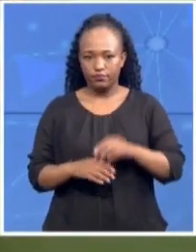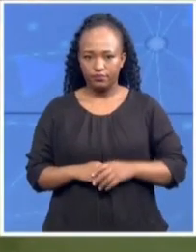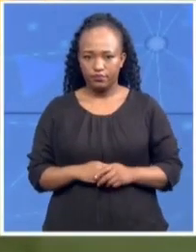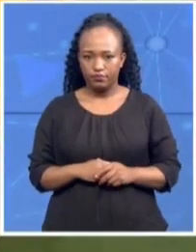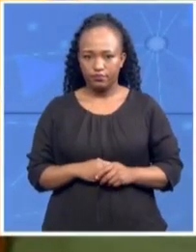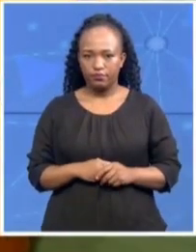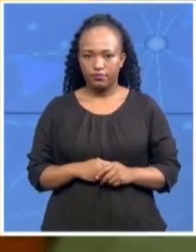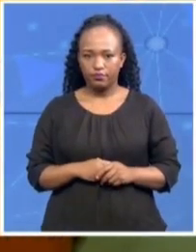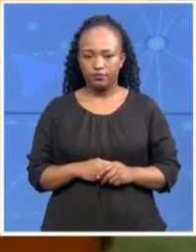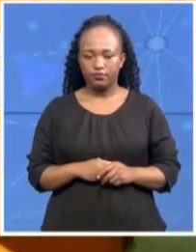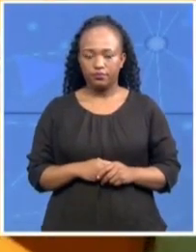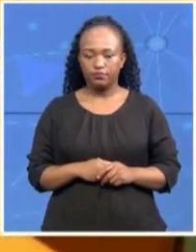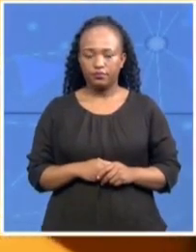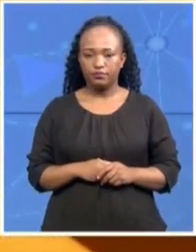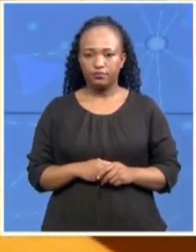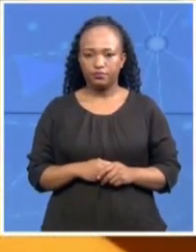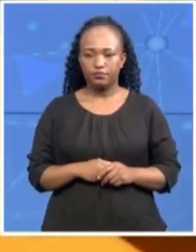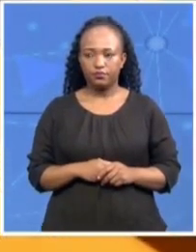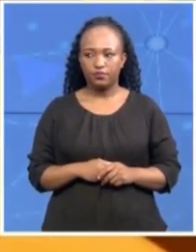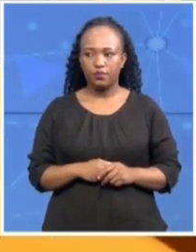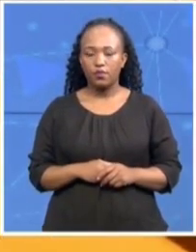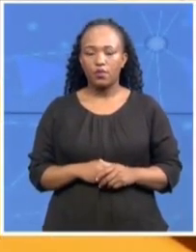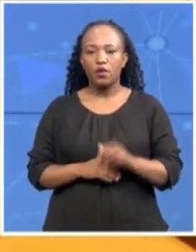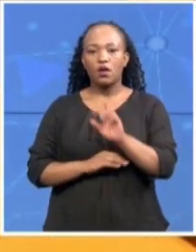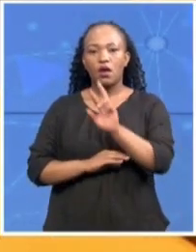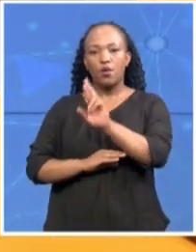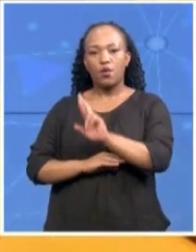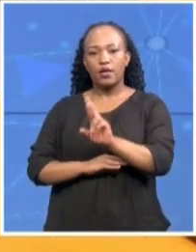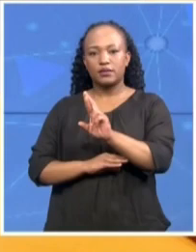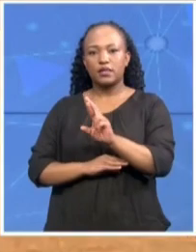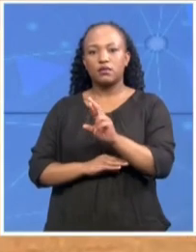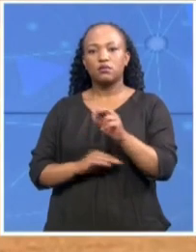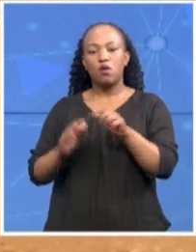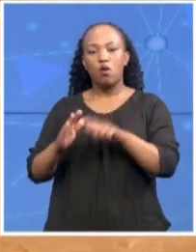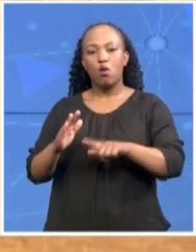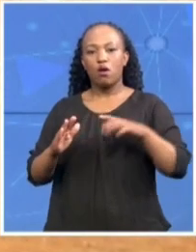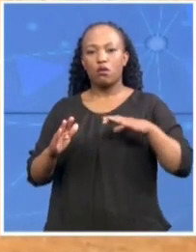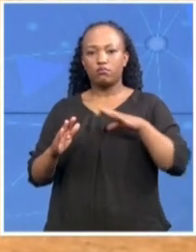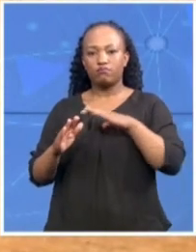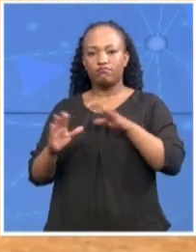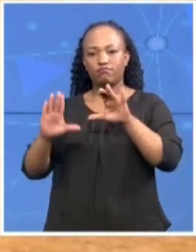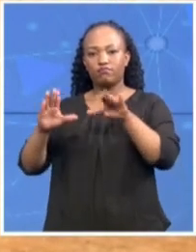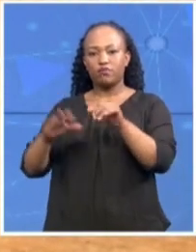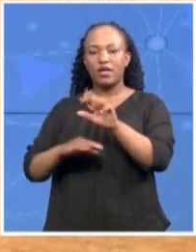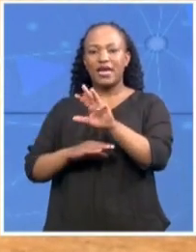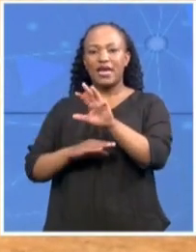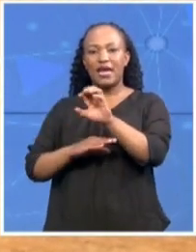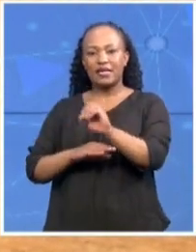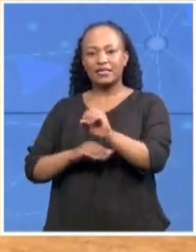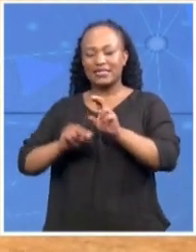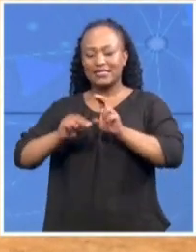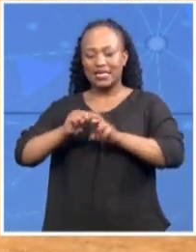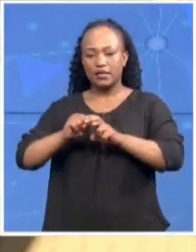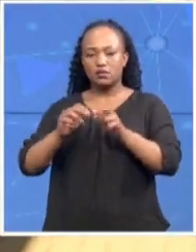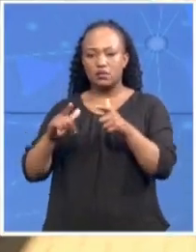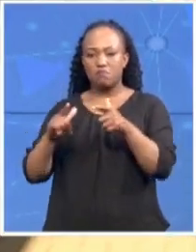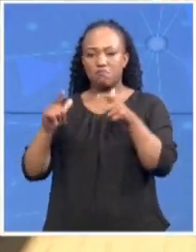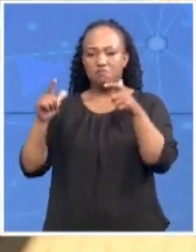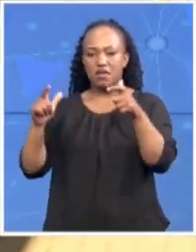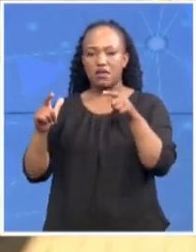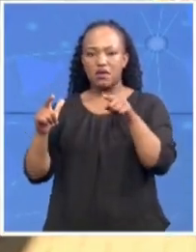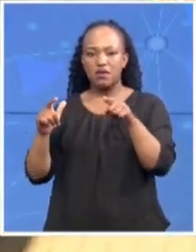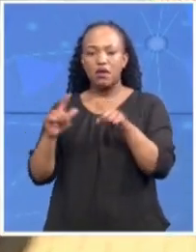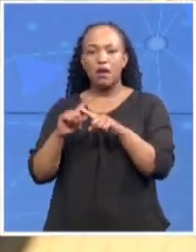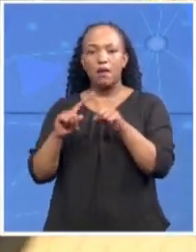The Rustenburg Local Council, with 90 seats, is the biggest in the province. It did not have an outright winner during this